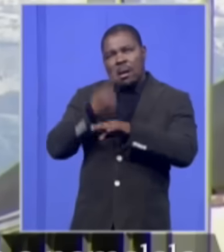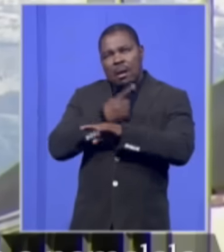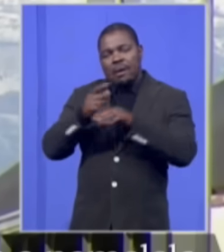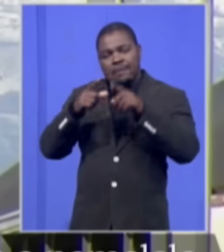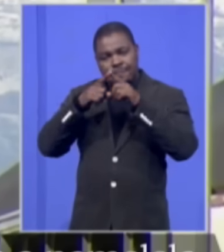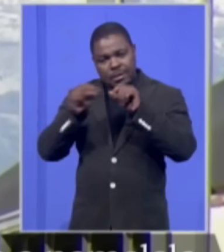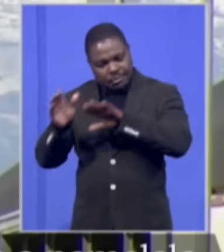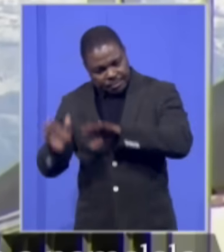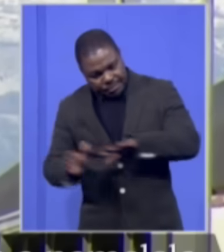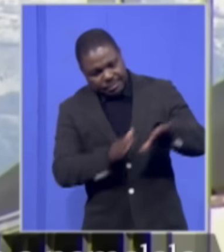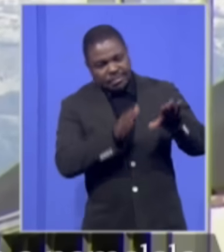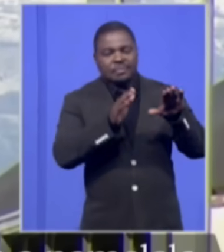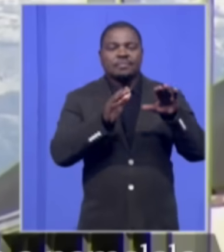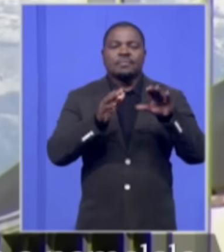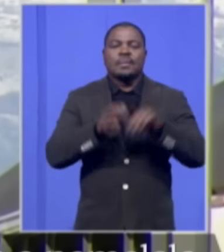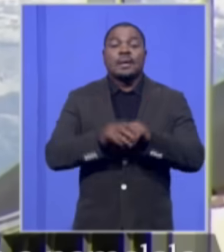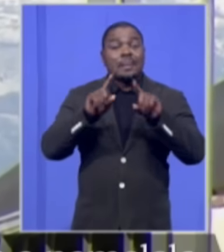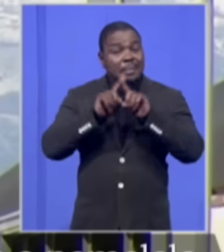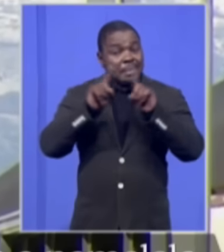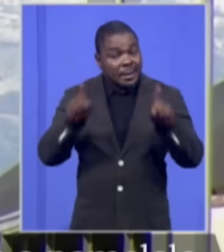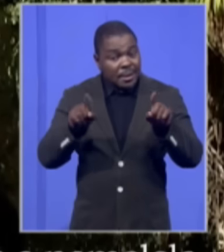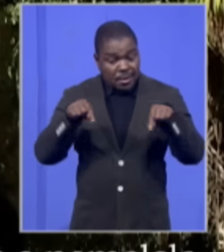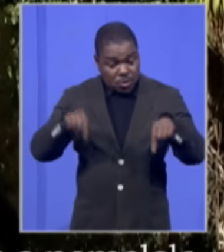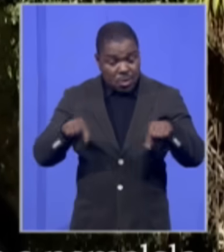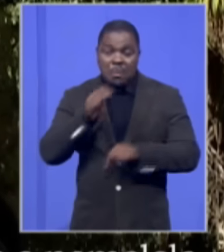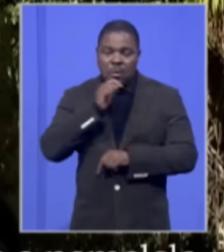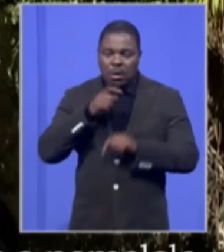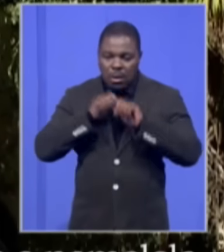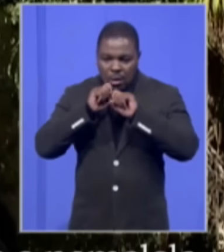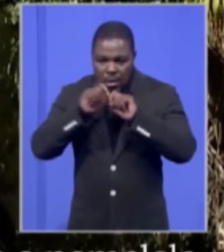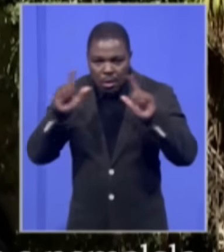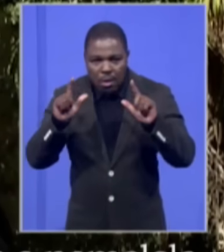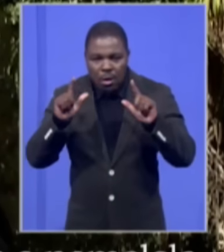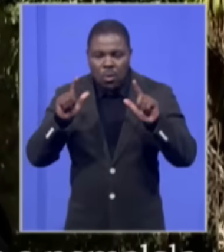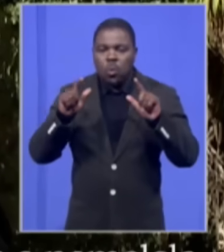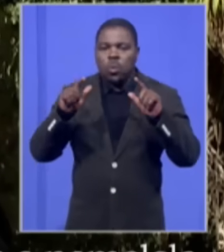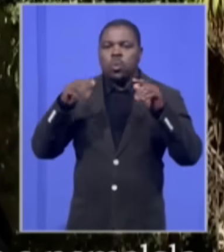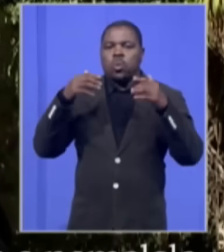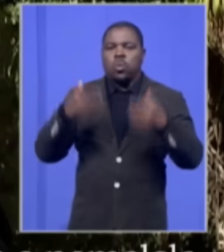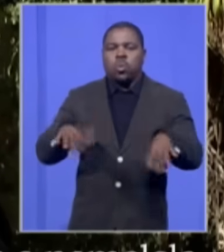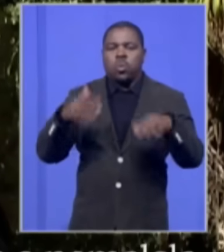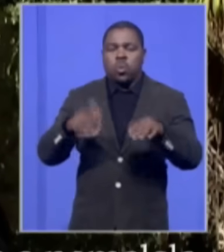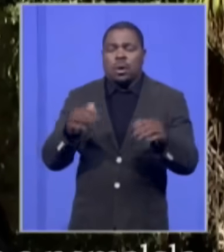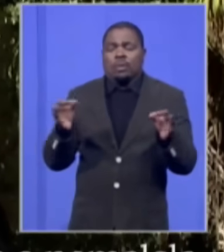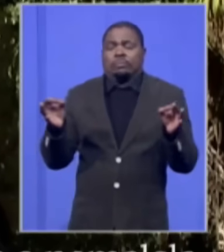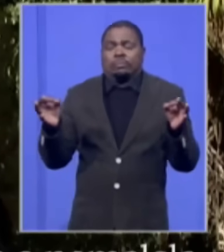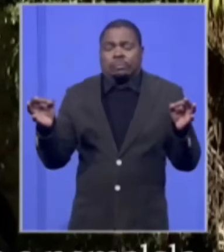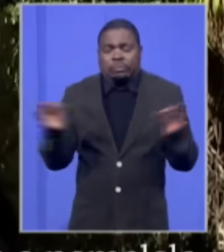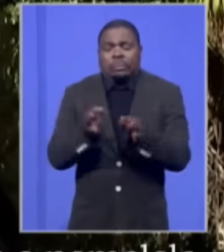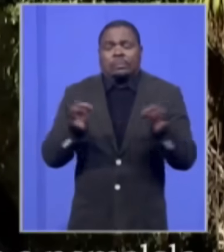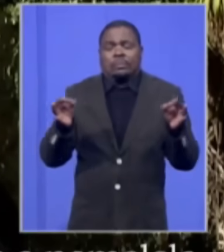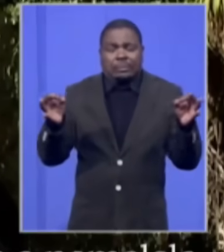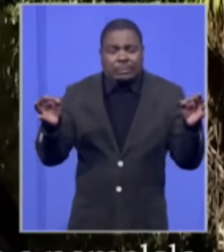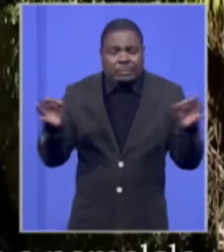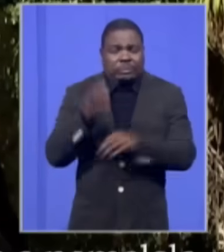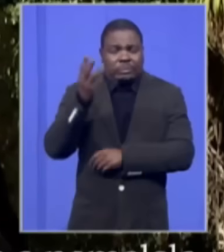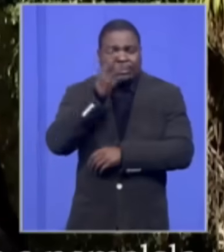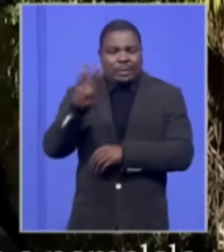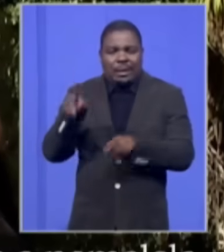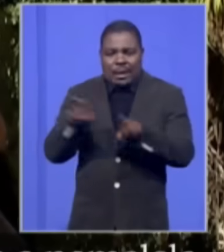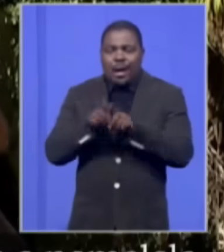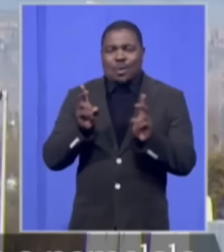an hour, it was gone. However, this morning we wake up to a very extremely cold weather like we